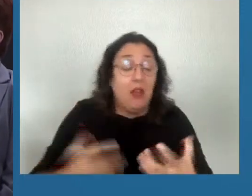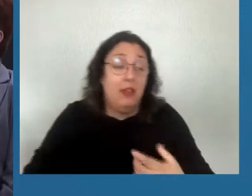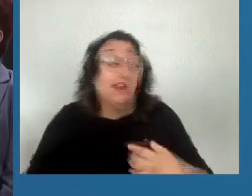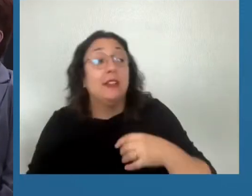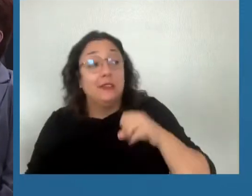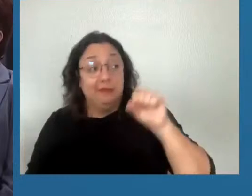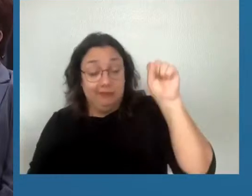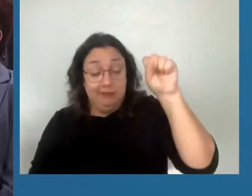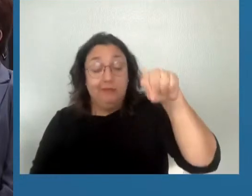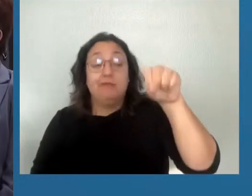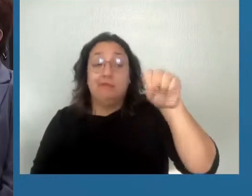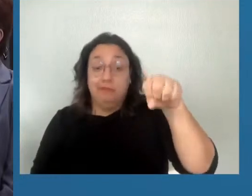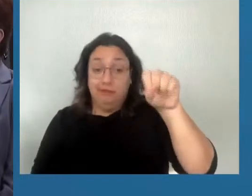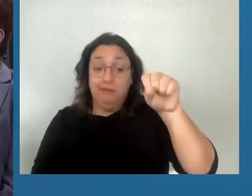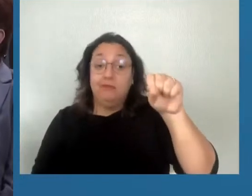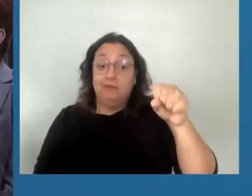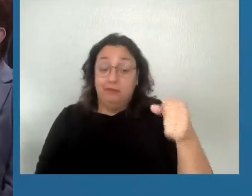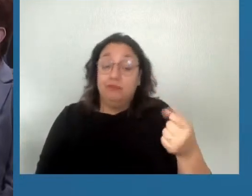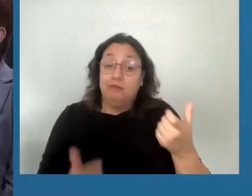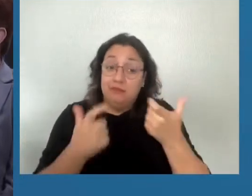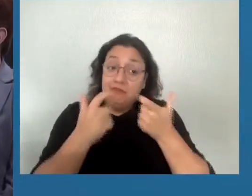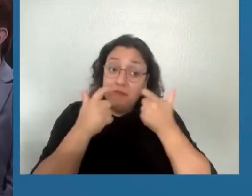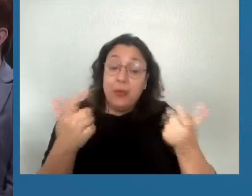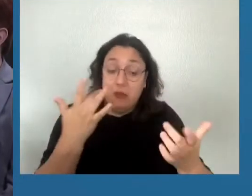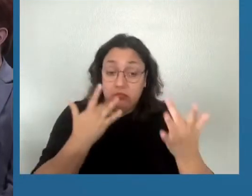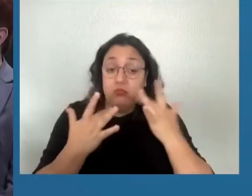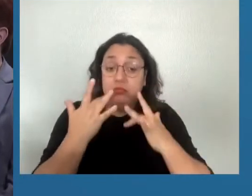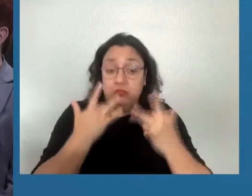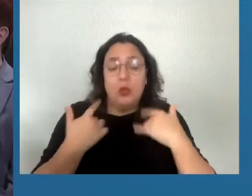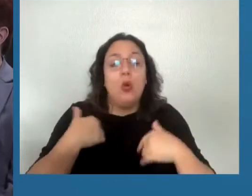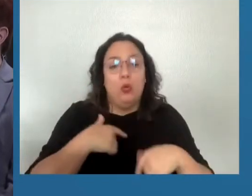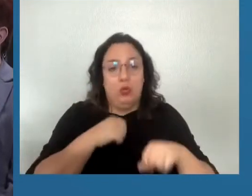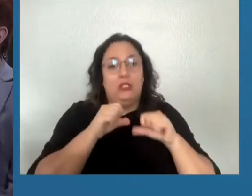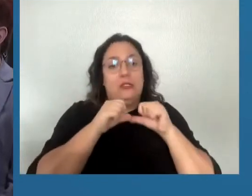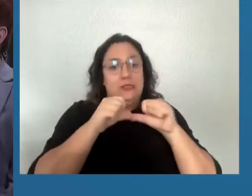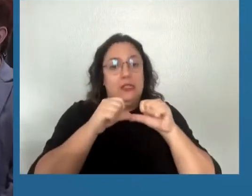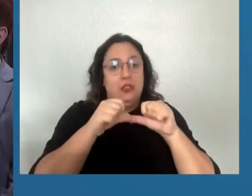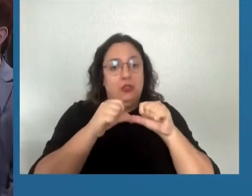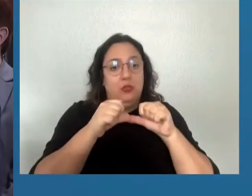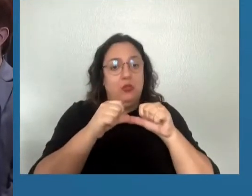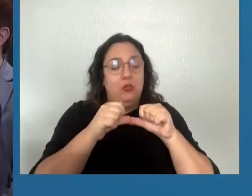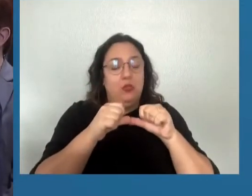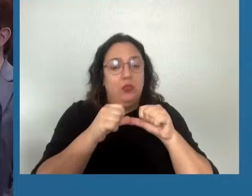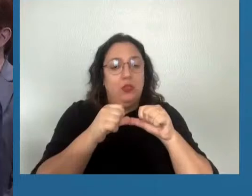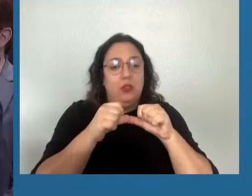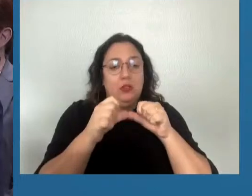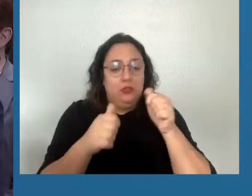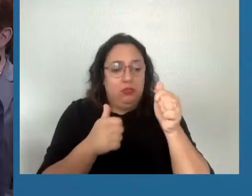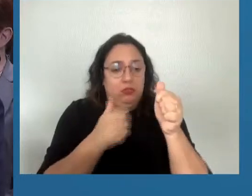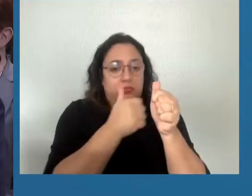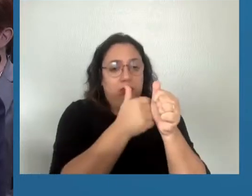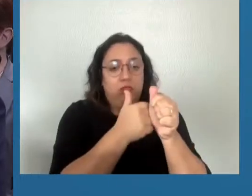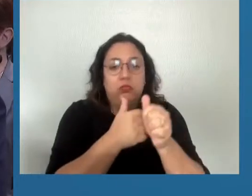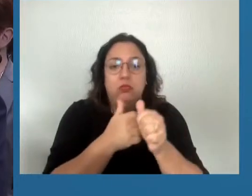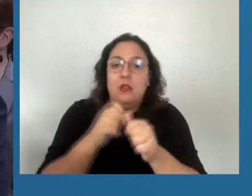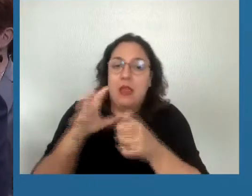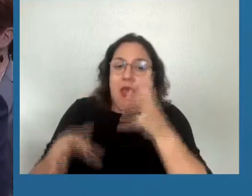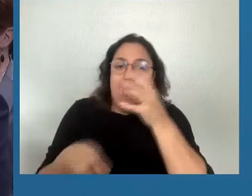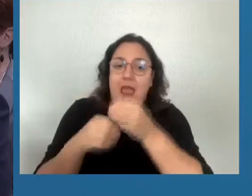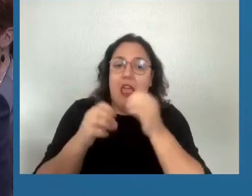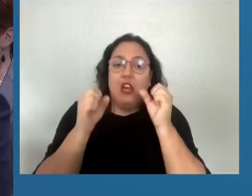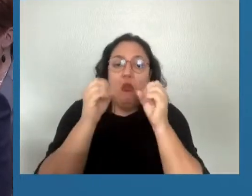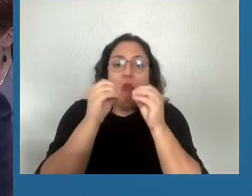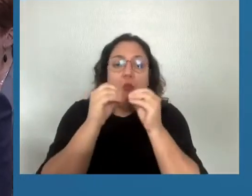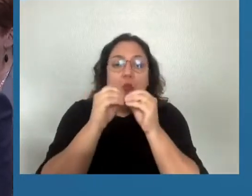it is something that we are continuing to make up for by having officers work extra shifts, by utilizing this funding to be able to get officers